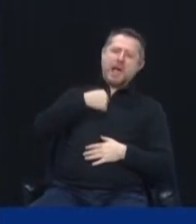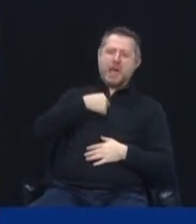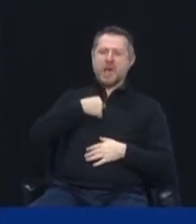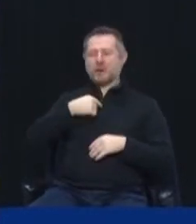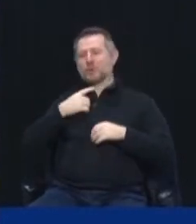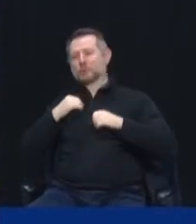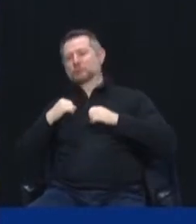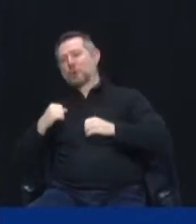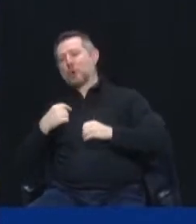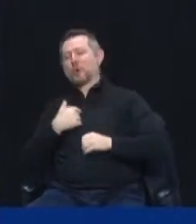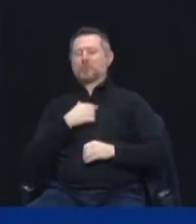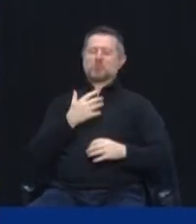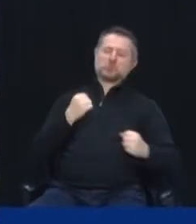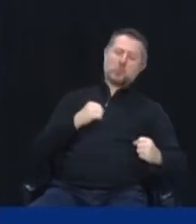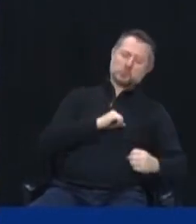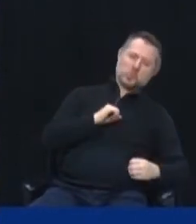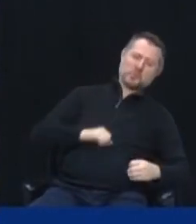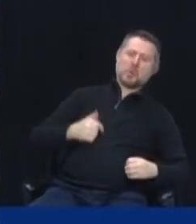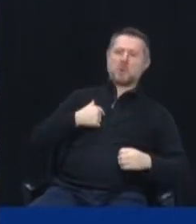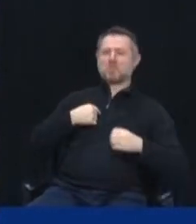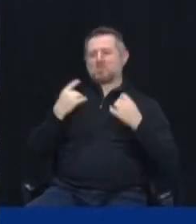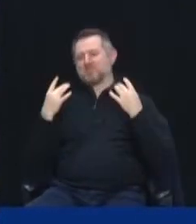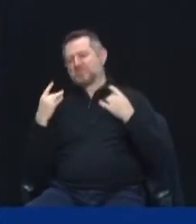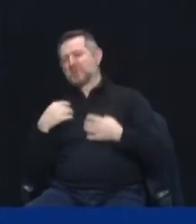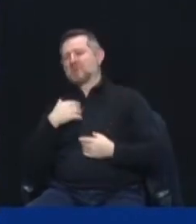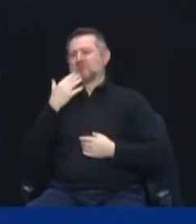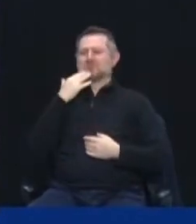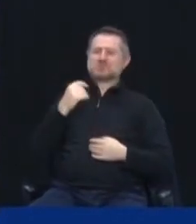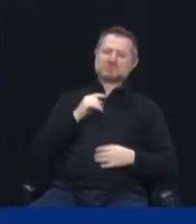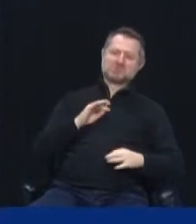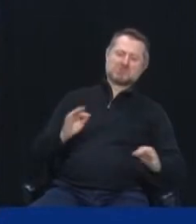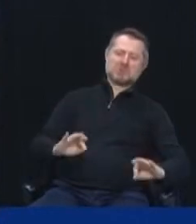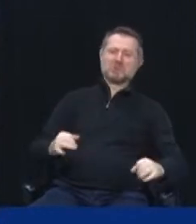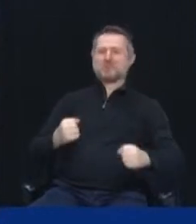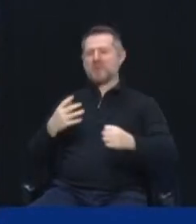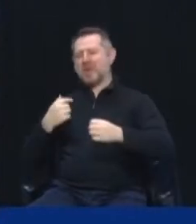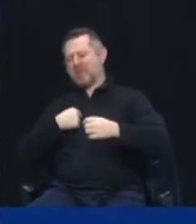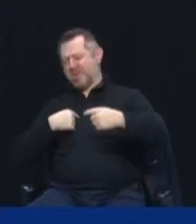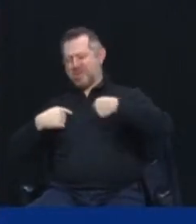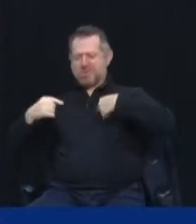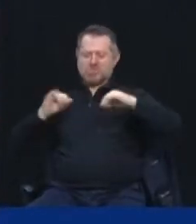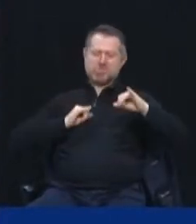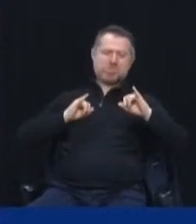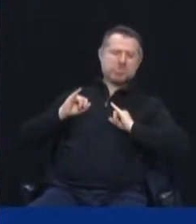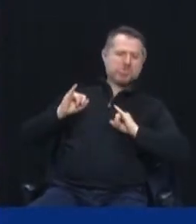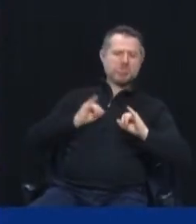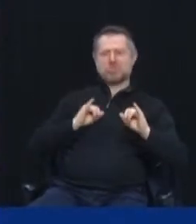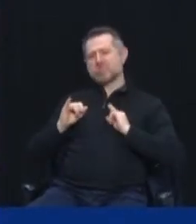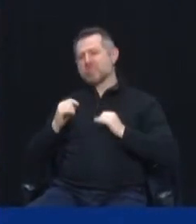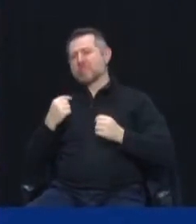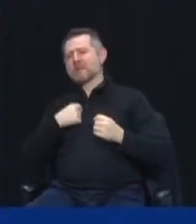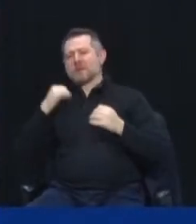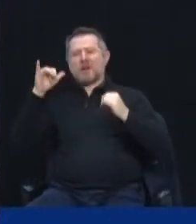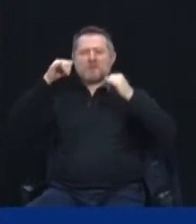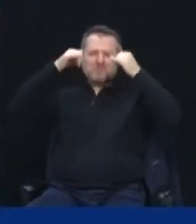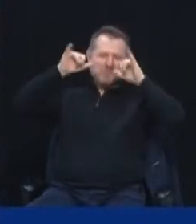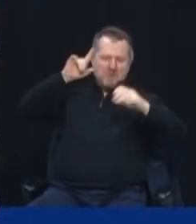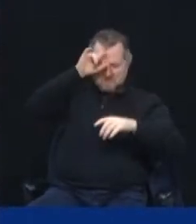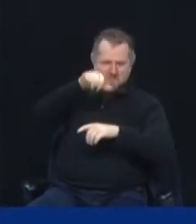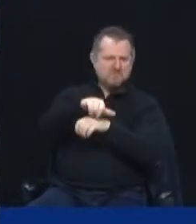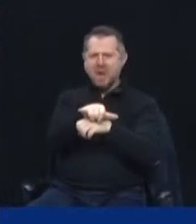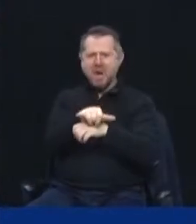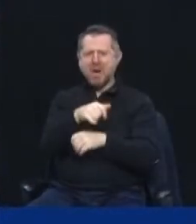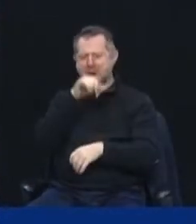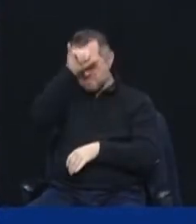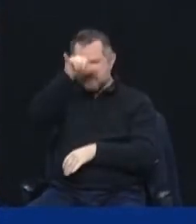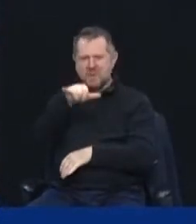a superhero, I'm 27 years old, nothing can hurt me, strong like bull. Yeah, it's